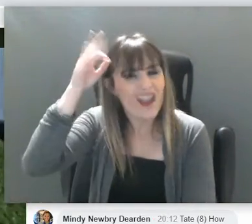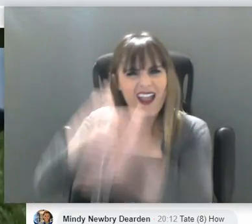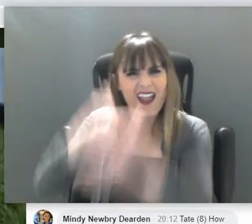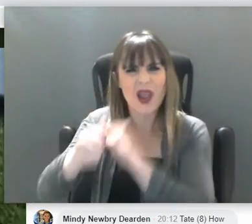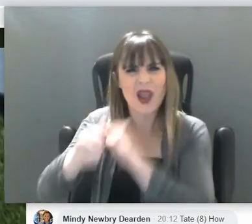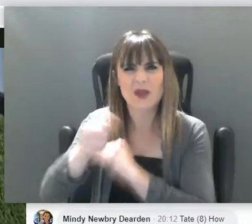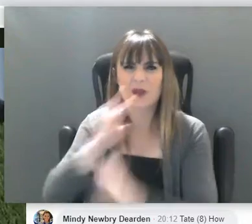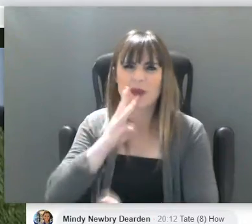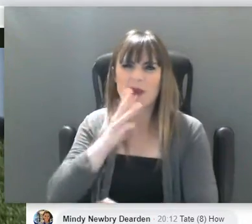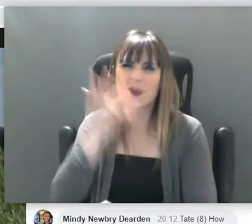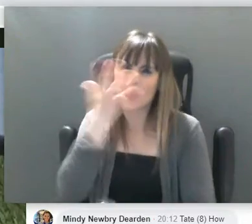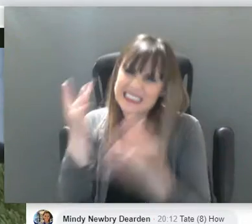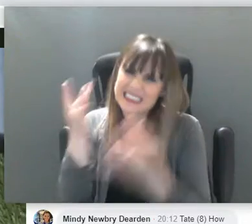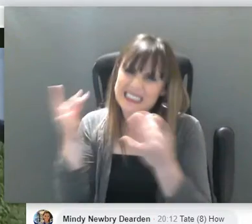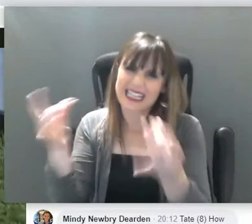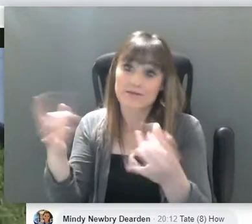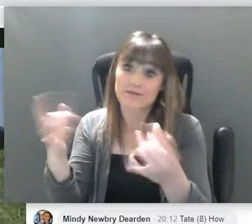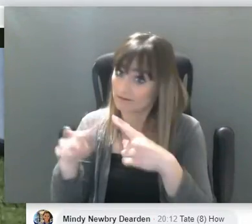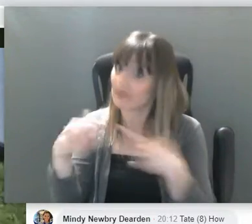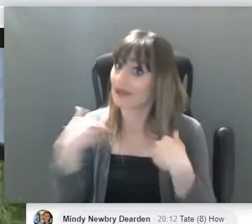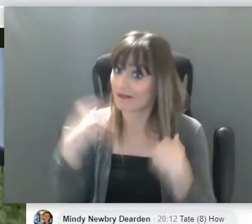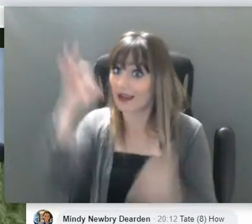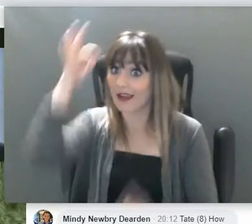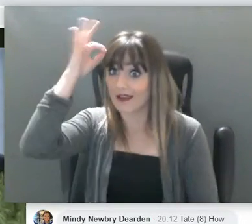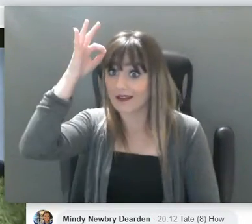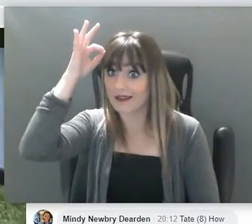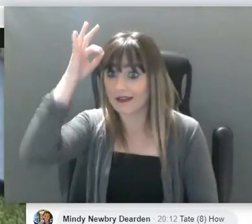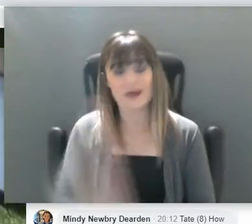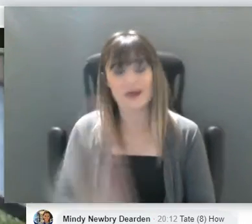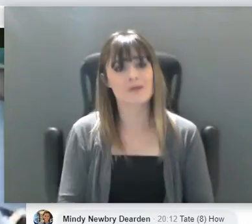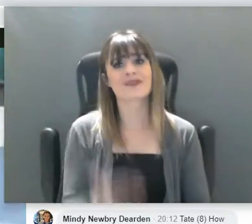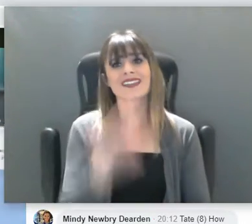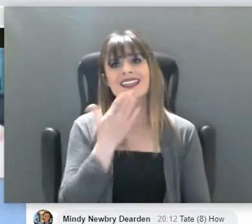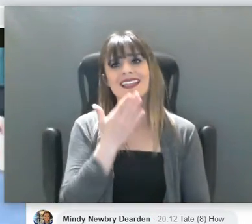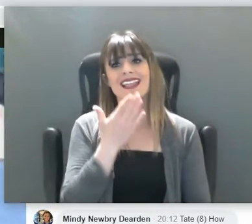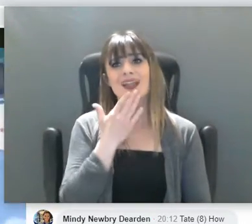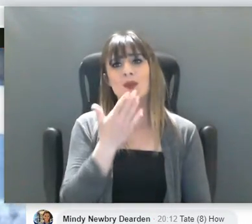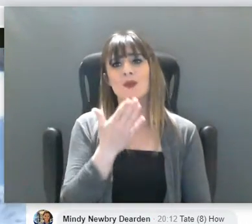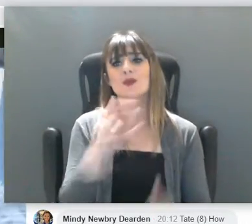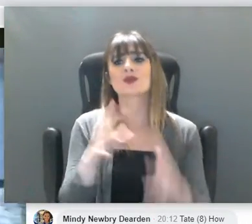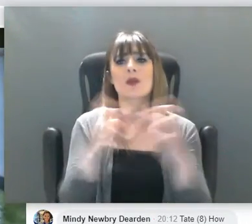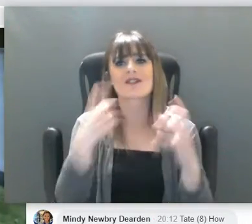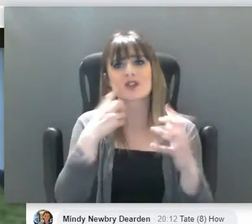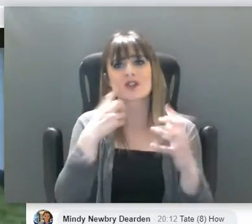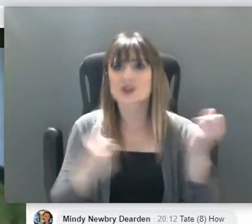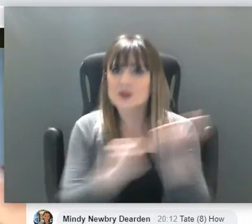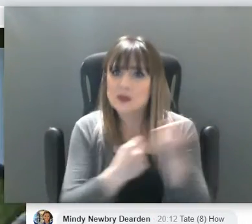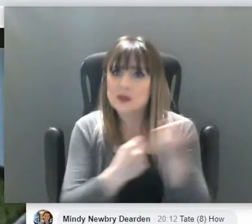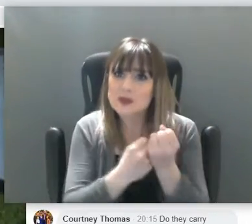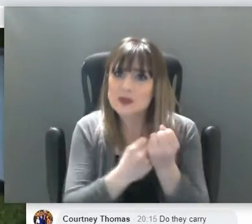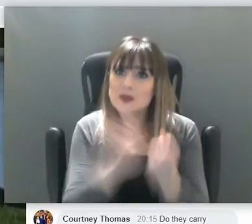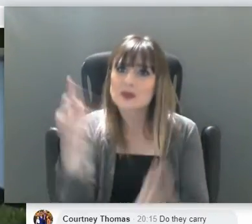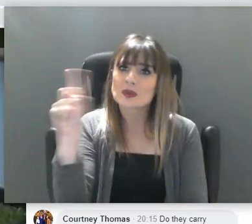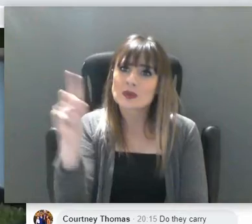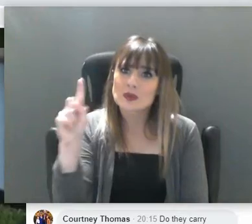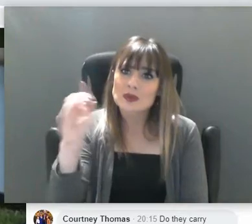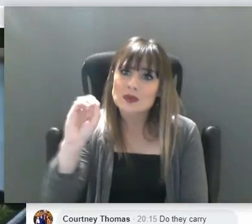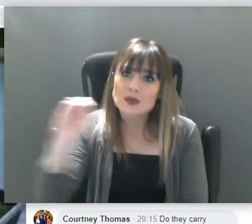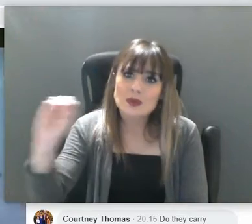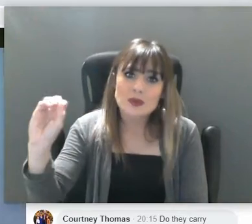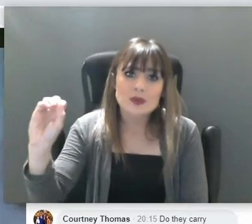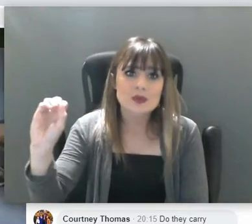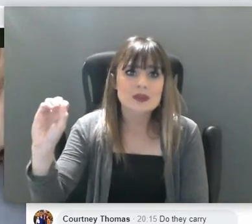Thank you, Mindy, for donating. You guys, thank you so much for supporting your zoo. Do remember that we are closed right now. Summer, this